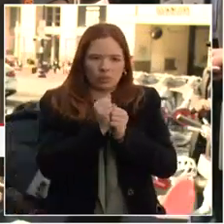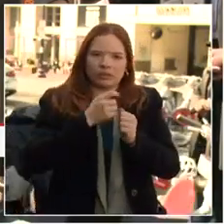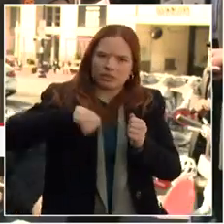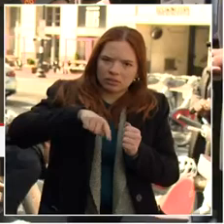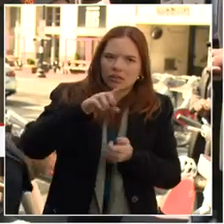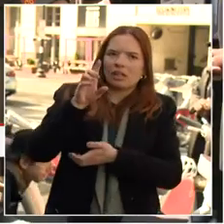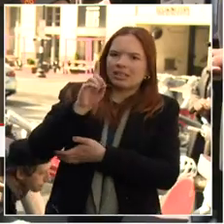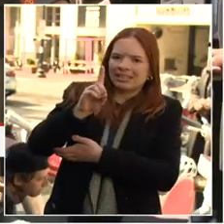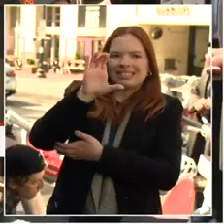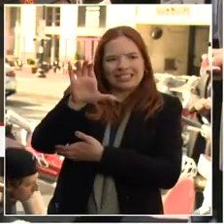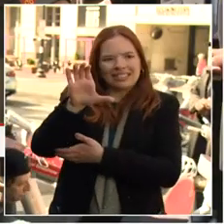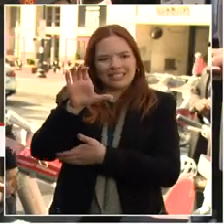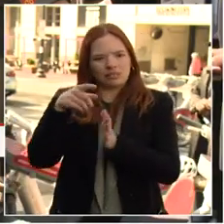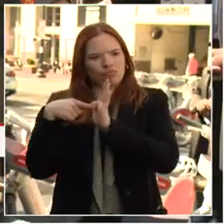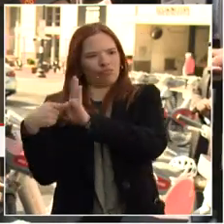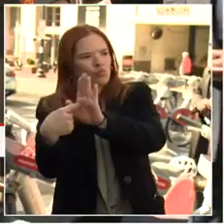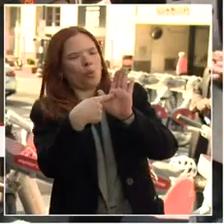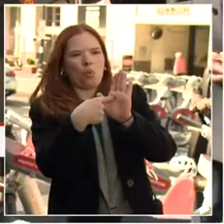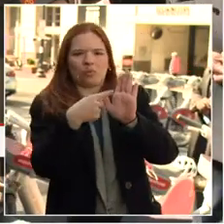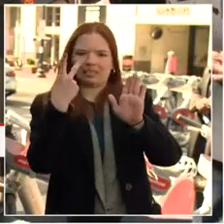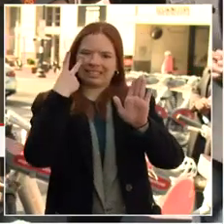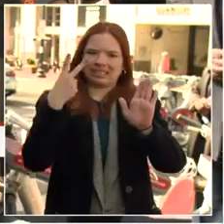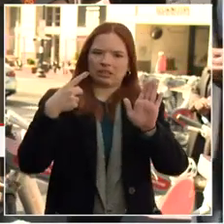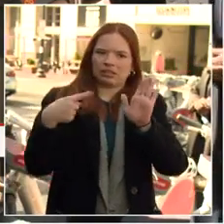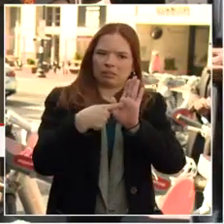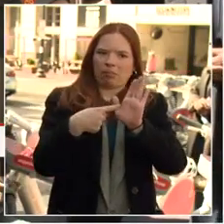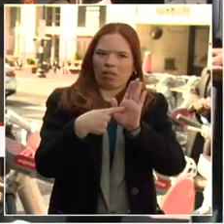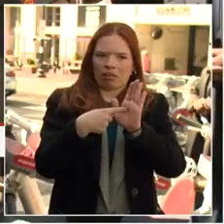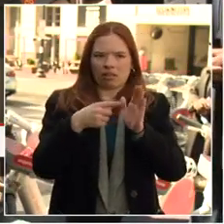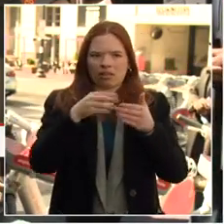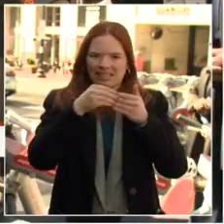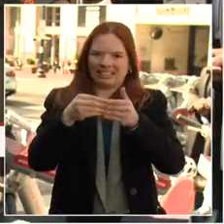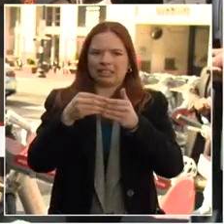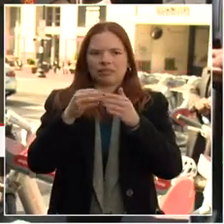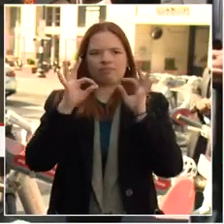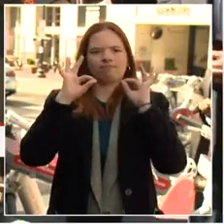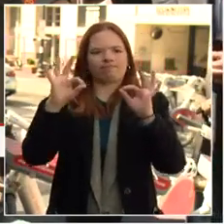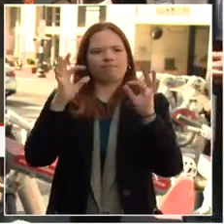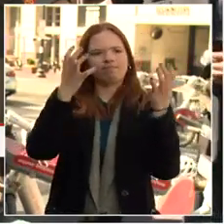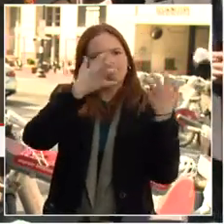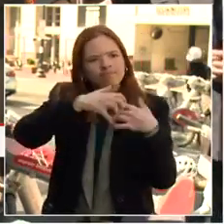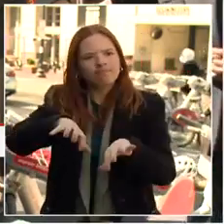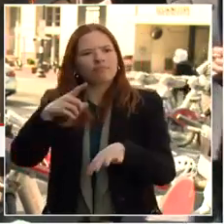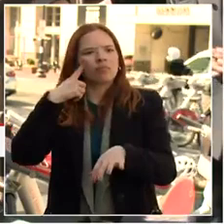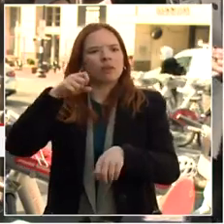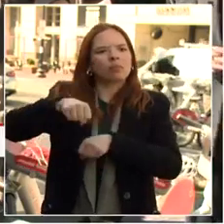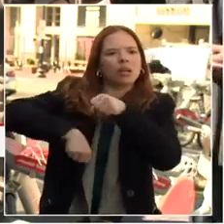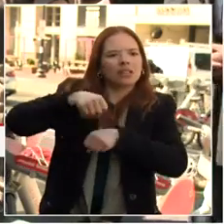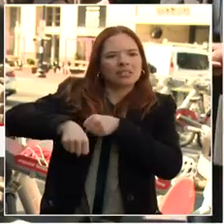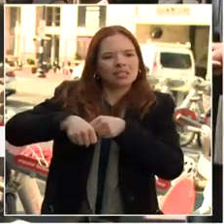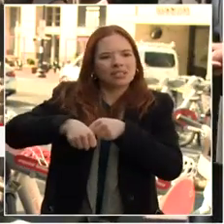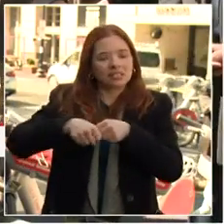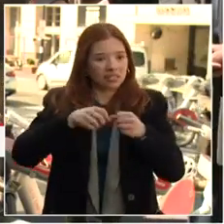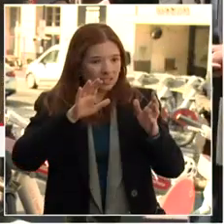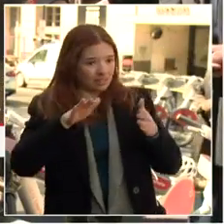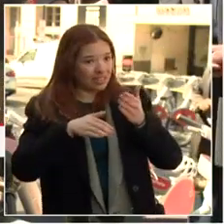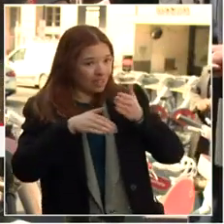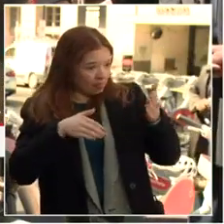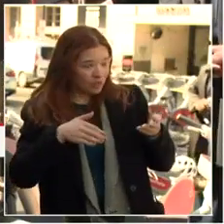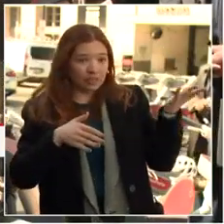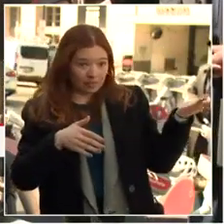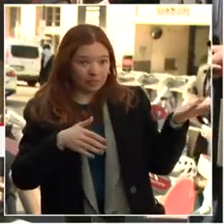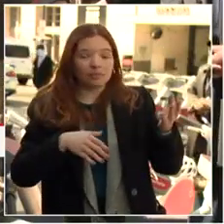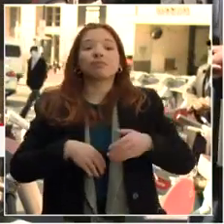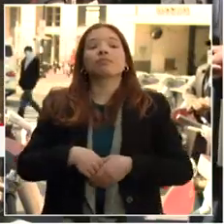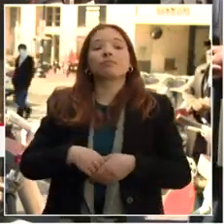safe multimodal transportation network. Mary, would you like me to introduce? Yes. All right. So if I may, let me now introduce